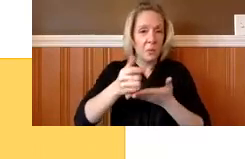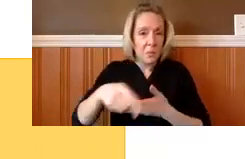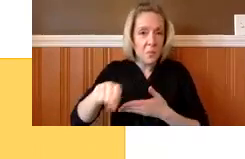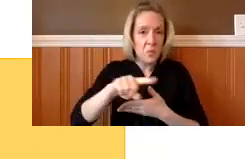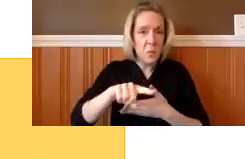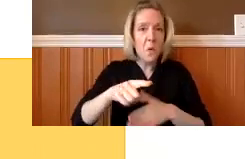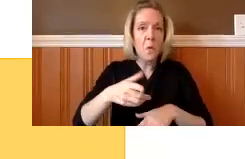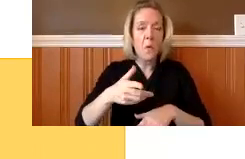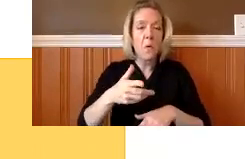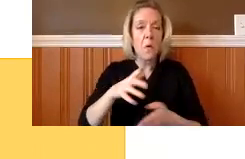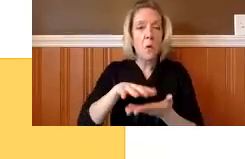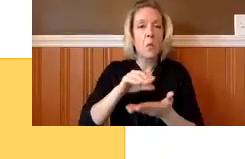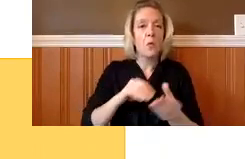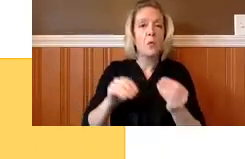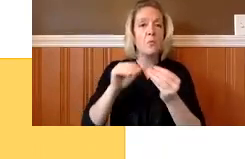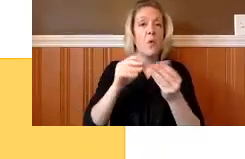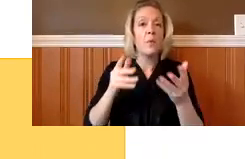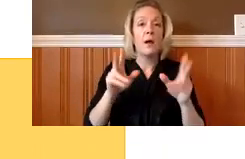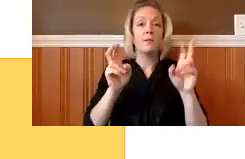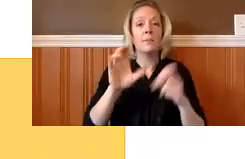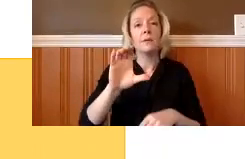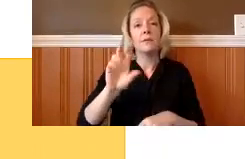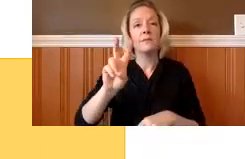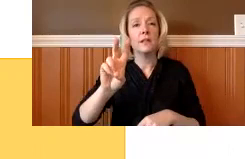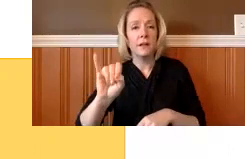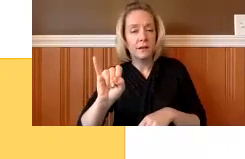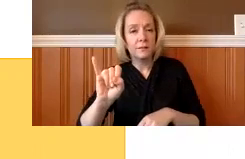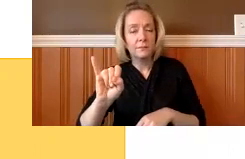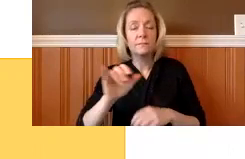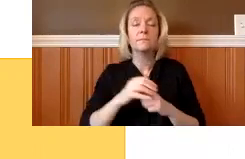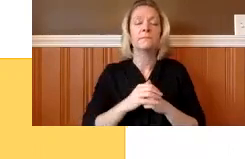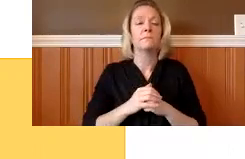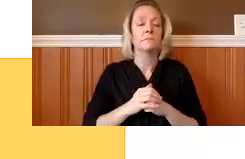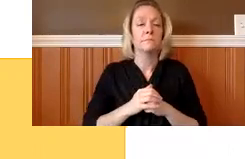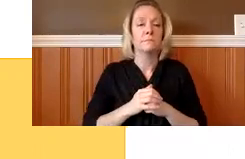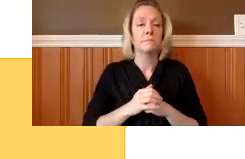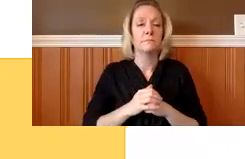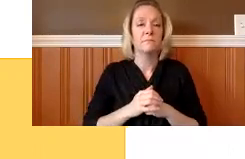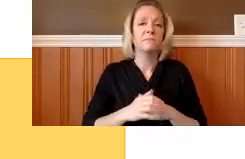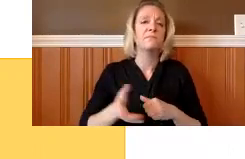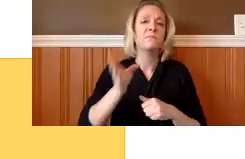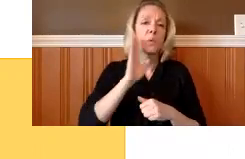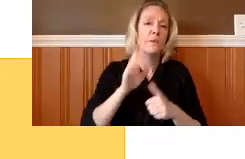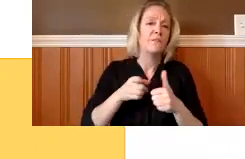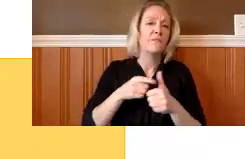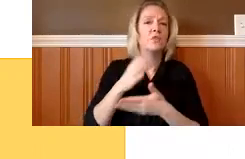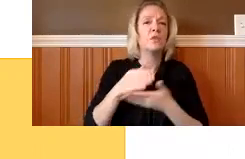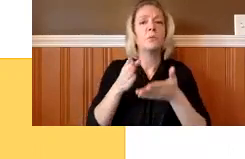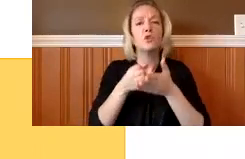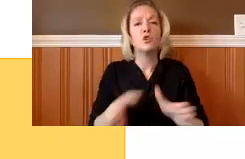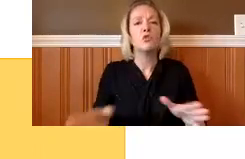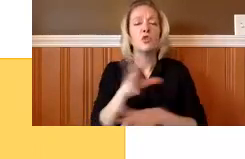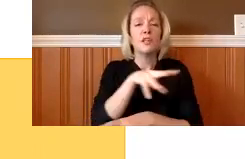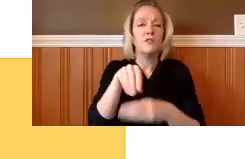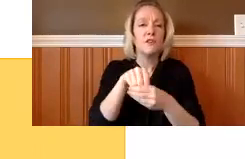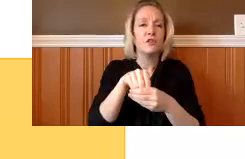your knowledge and understanding of cortical visual impairment. How you can, we're going to give you some general intervention strategies and